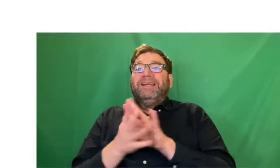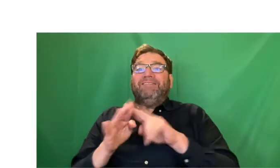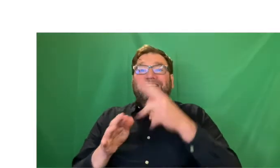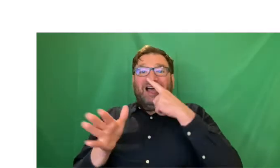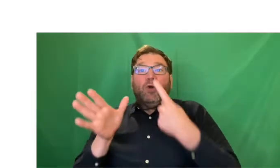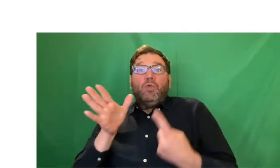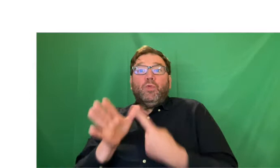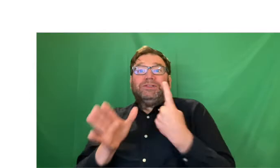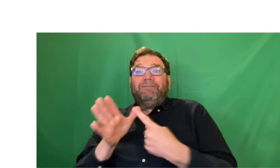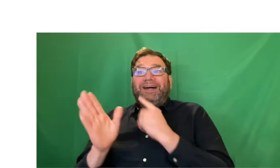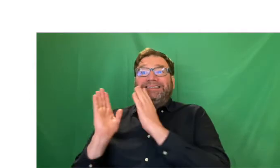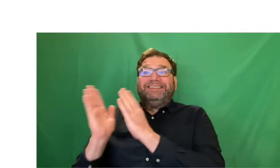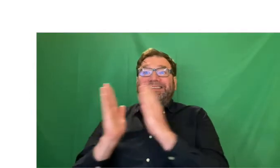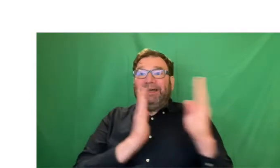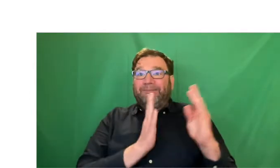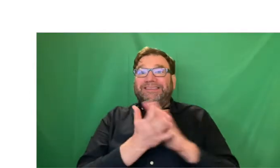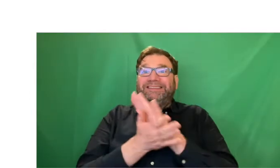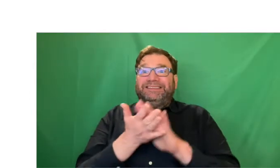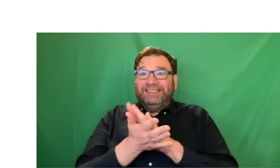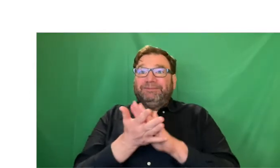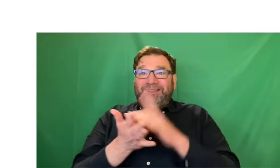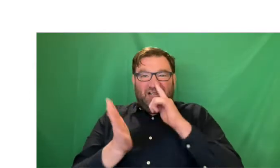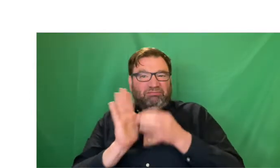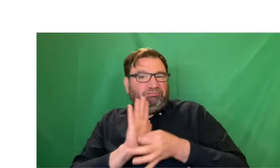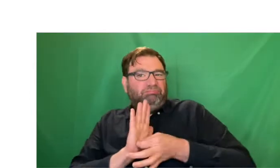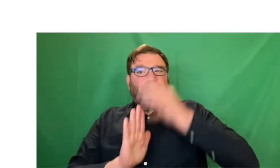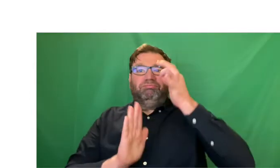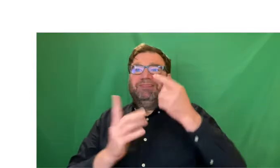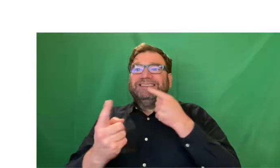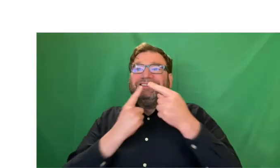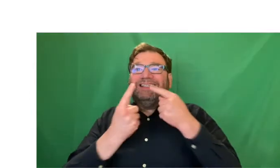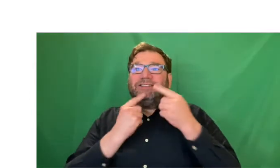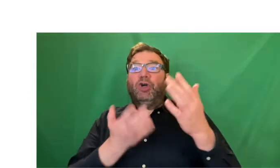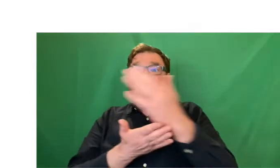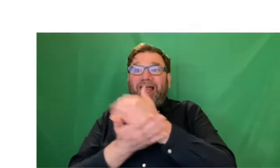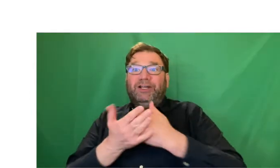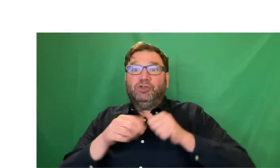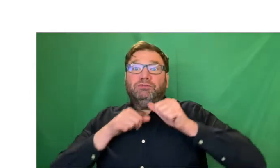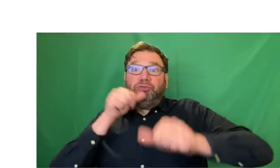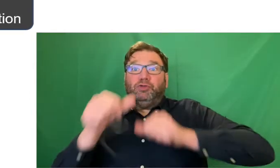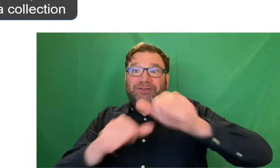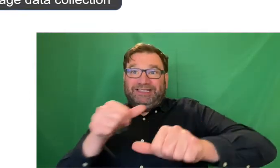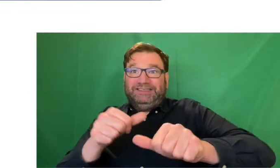if we could automatically segment the signs, we could improve the data collection process.